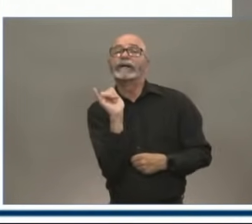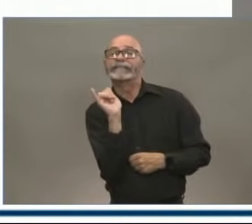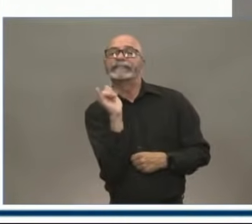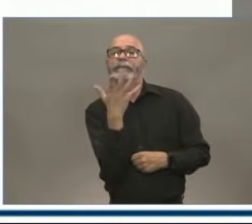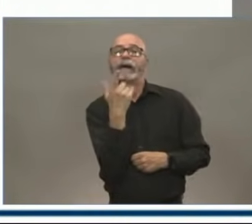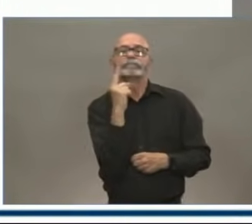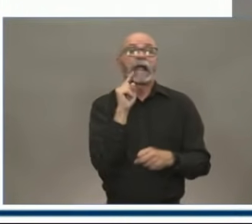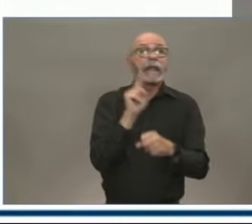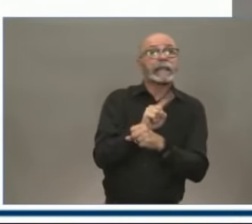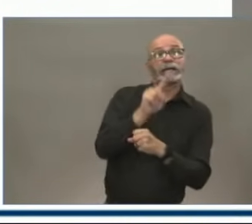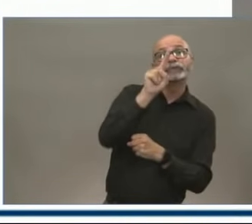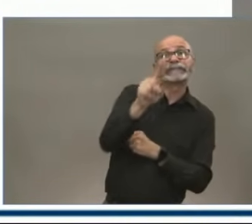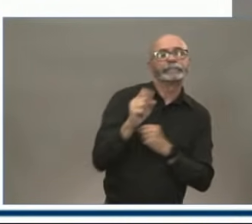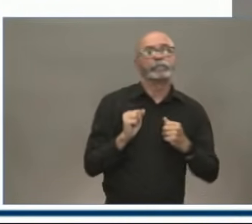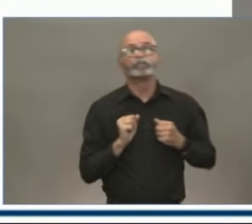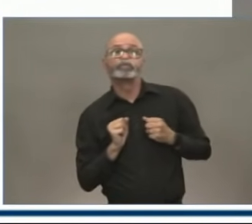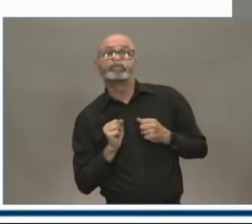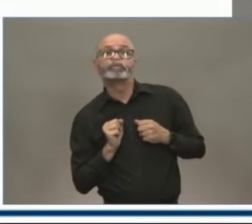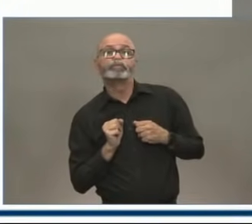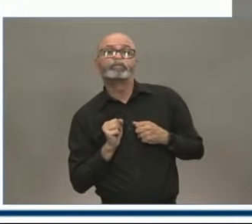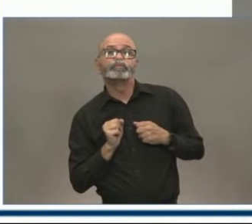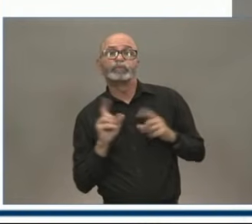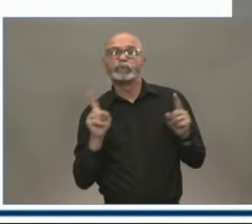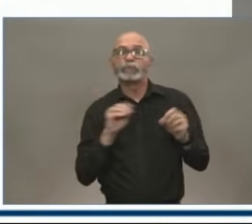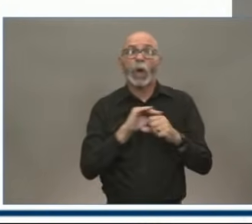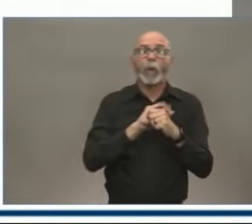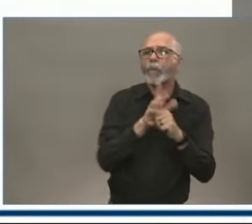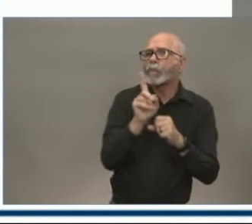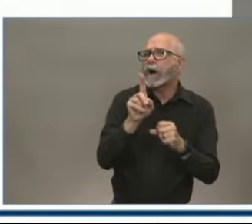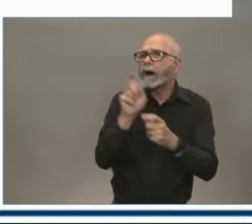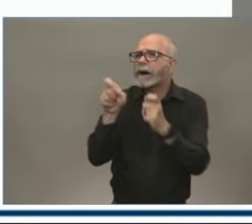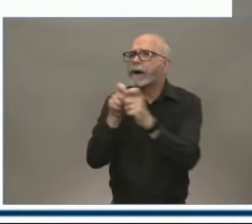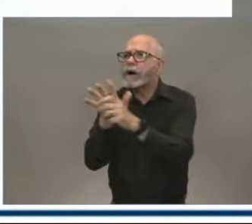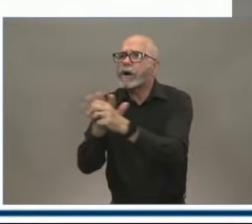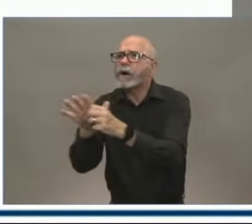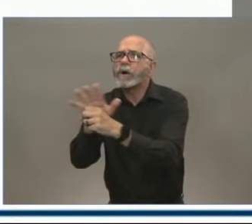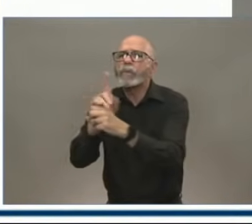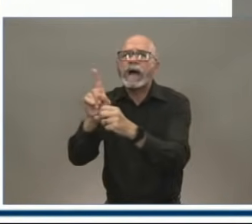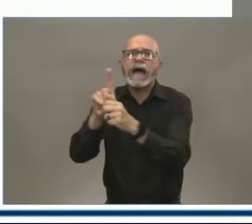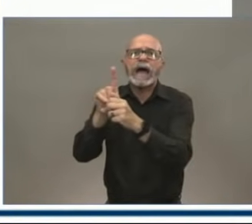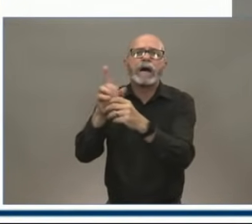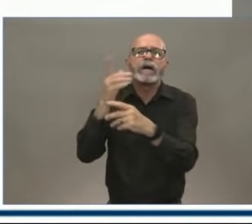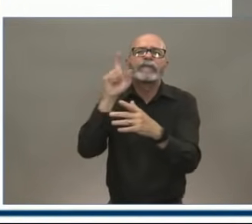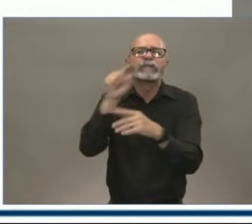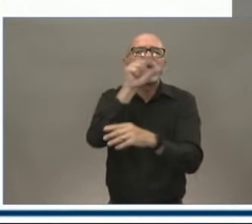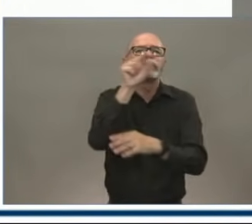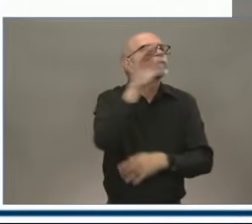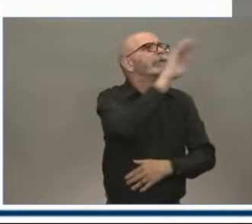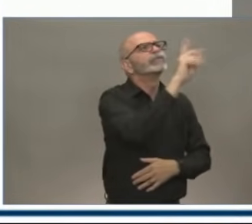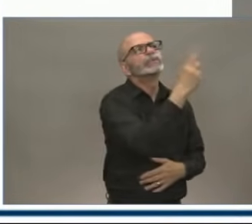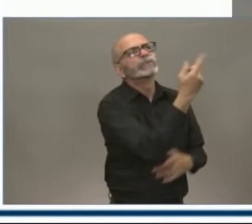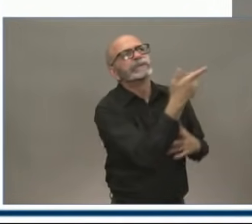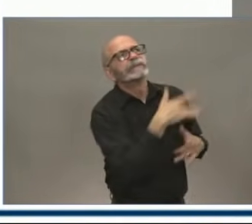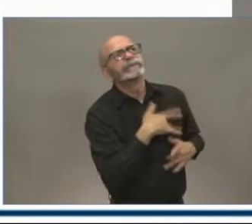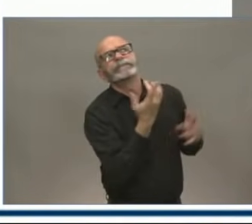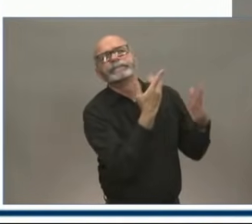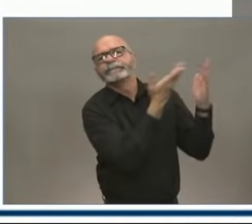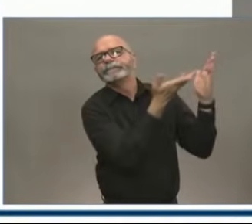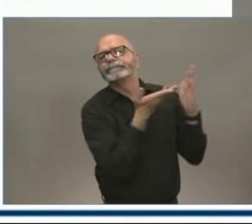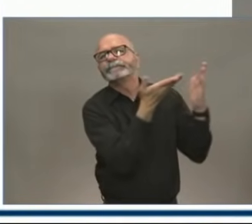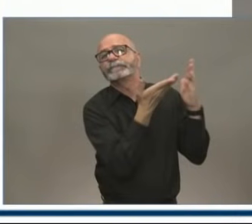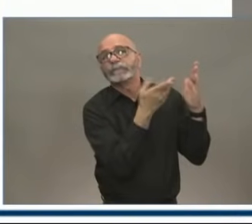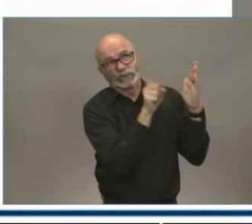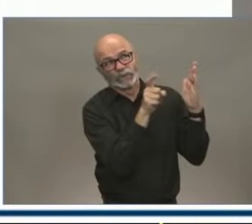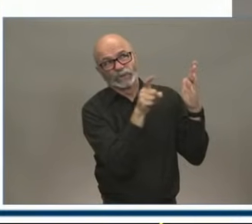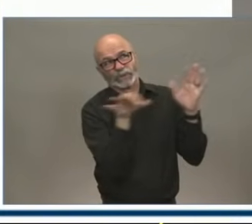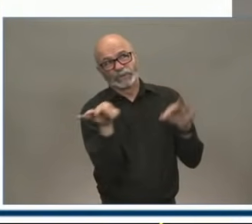take a hard look and going, where are we at, and having those conversations within government about what does the next week or 2 weeks start to look like. But